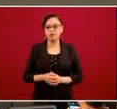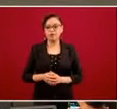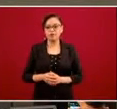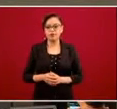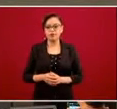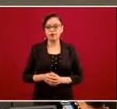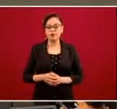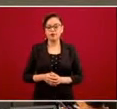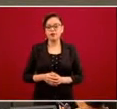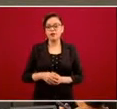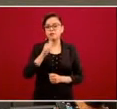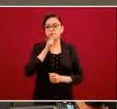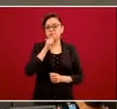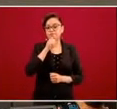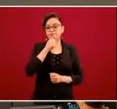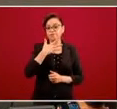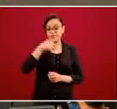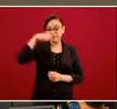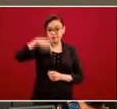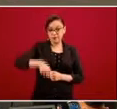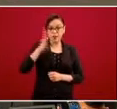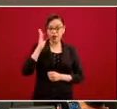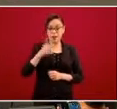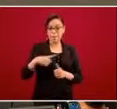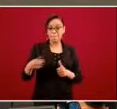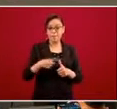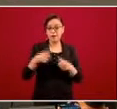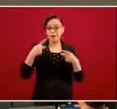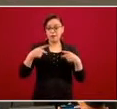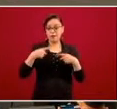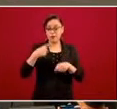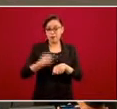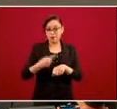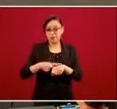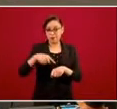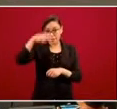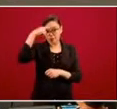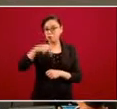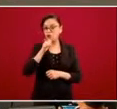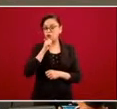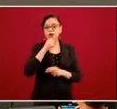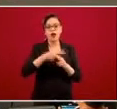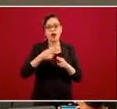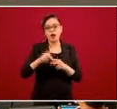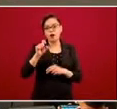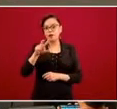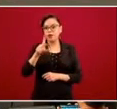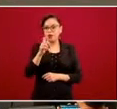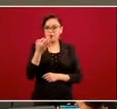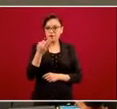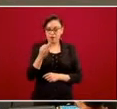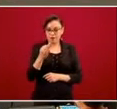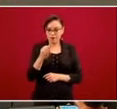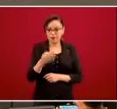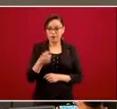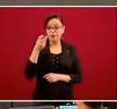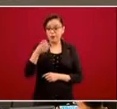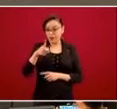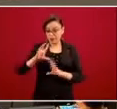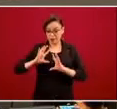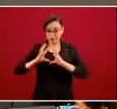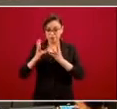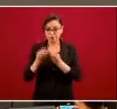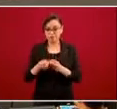any confirmed cases, and that is how we knew that we didn't have any case in Mexico before